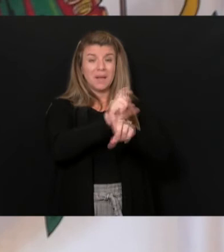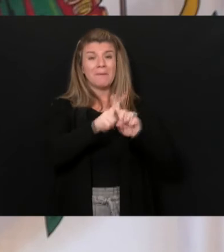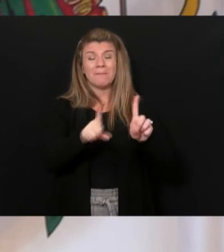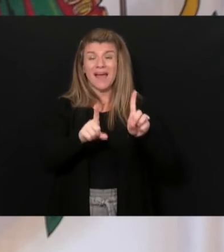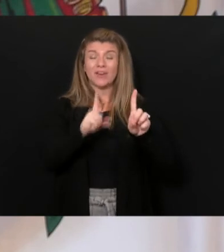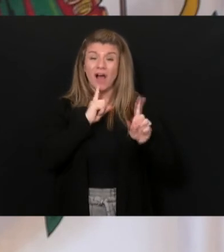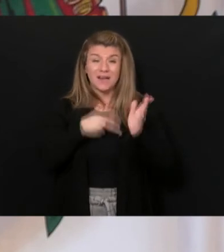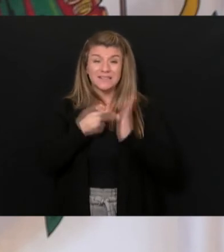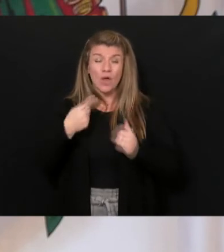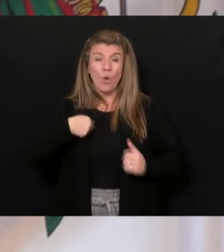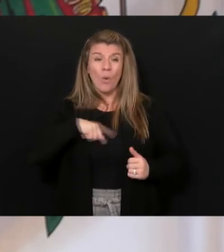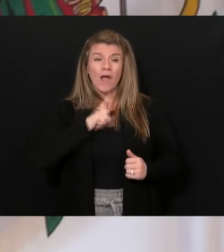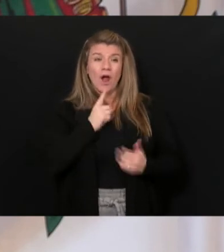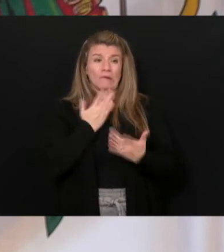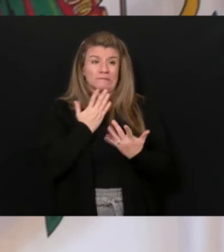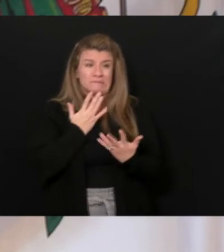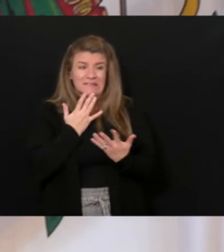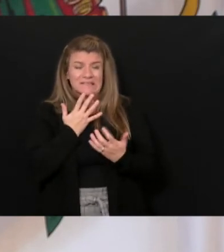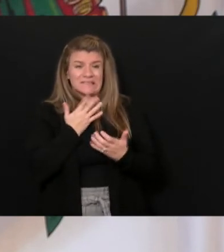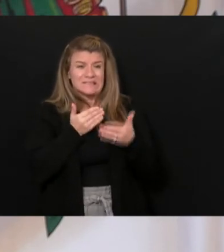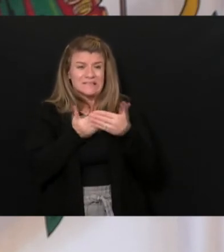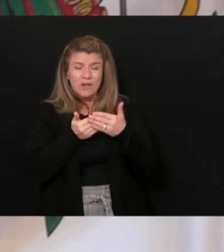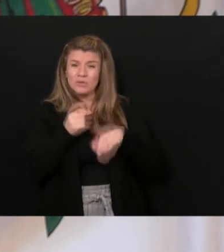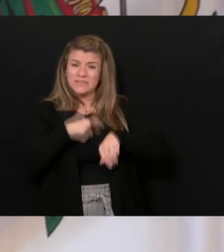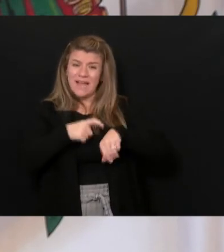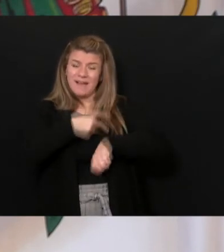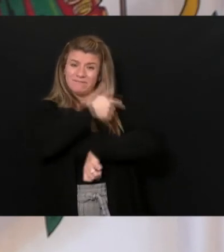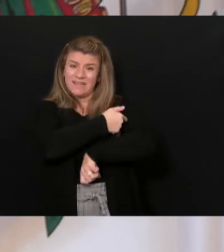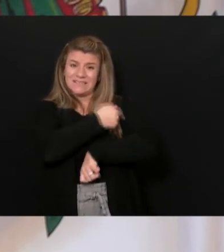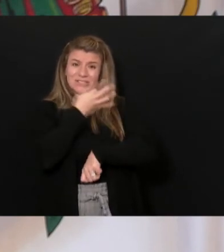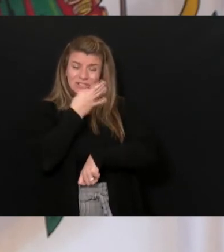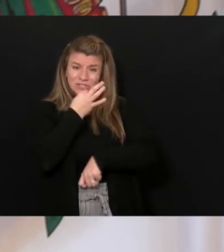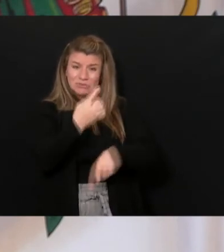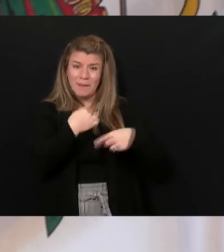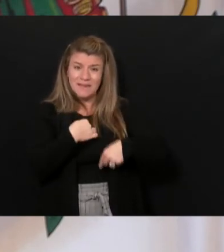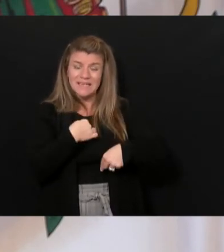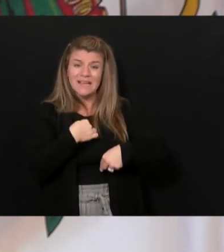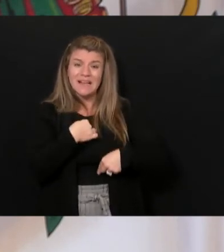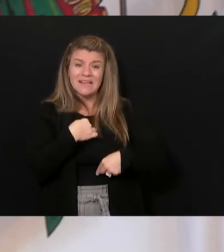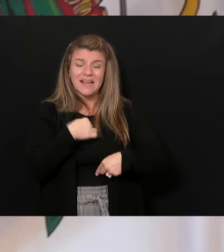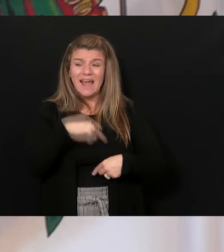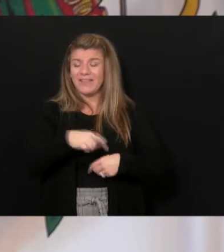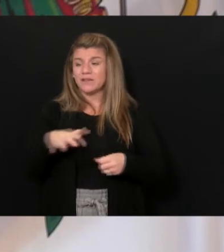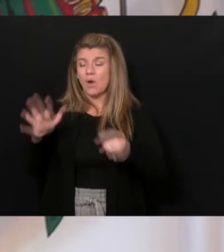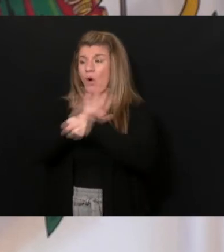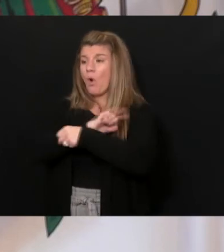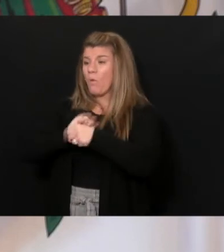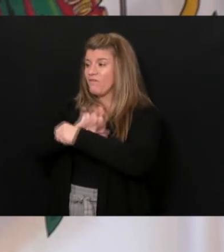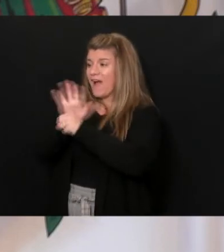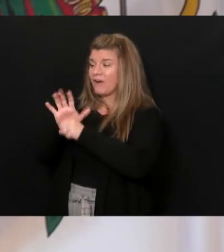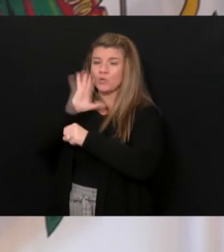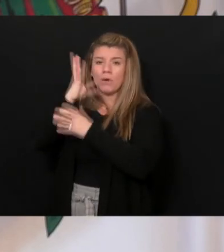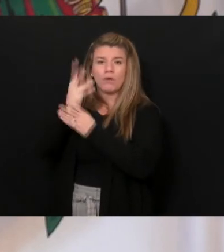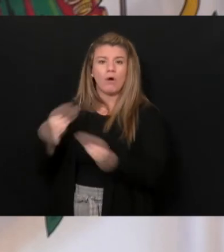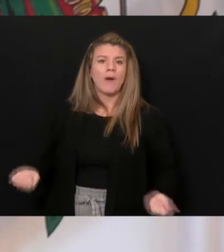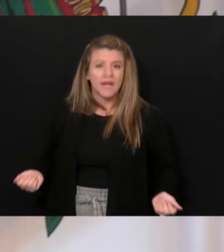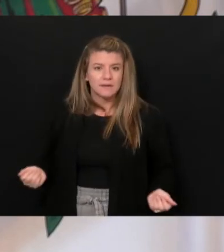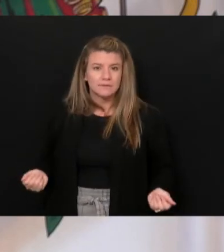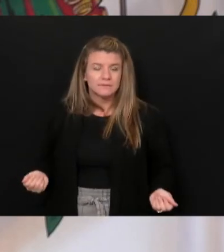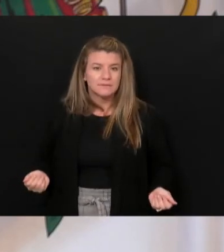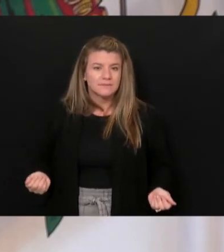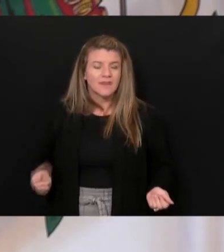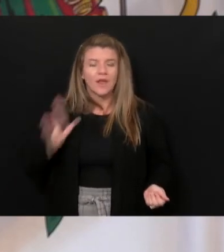so close to having a vaccine, and this whole nasty thing will go away, and we'll